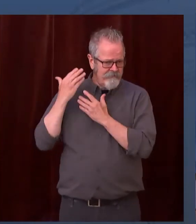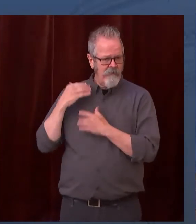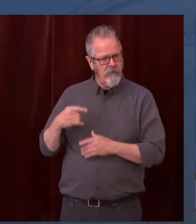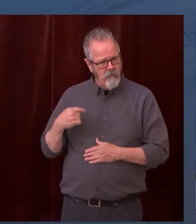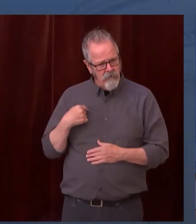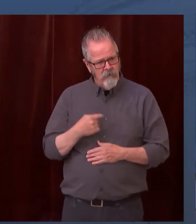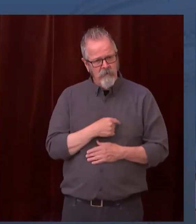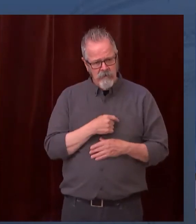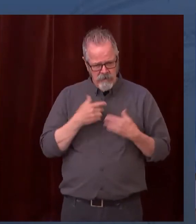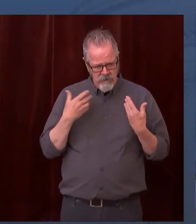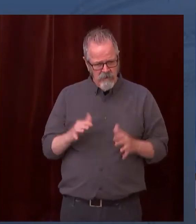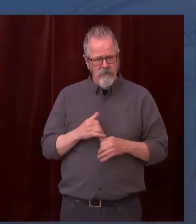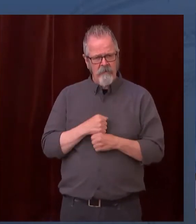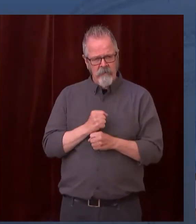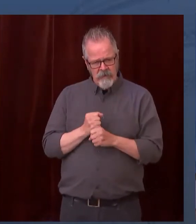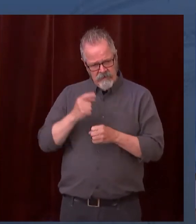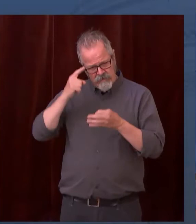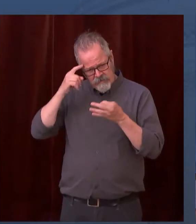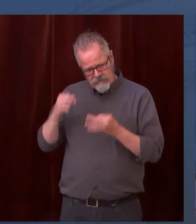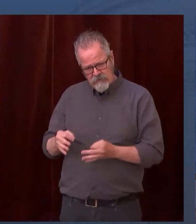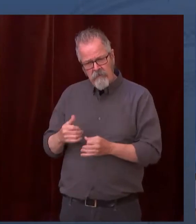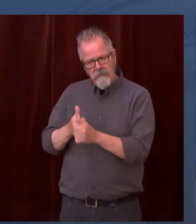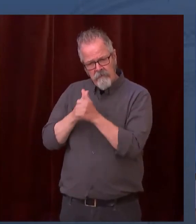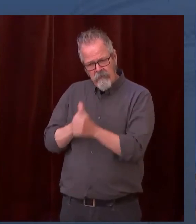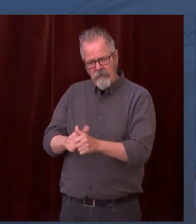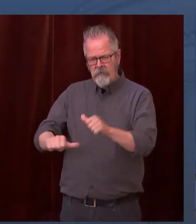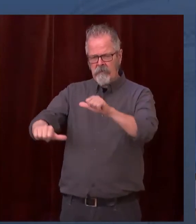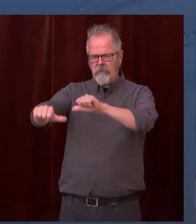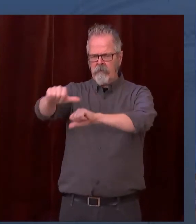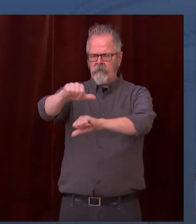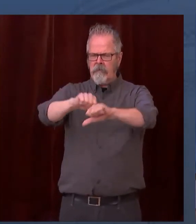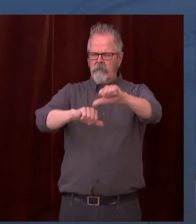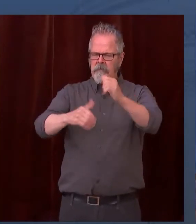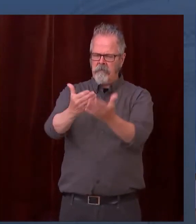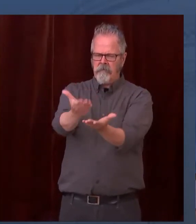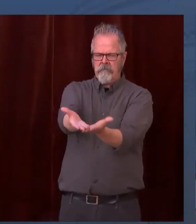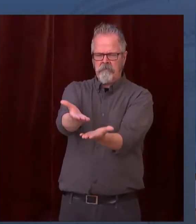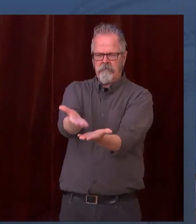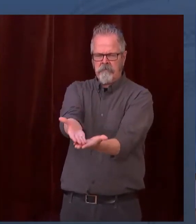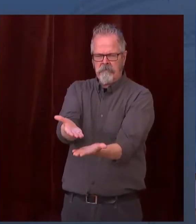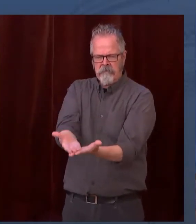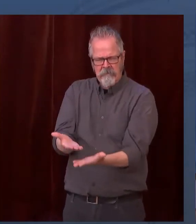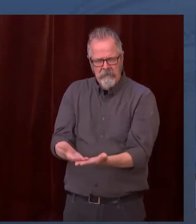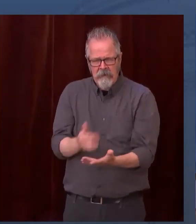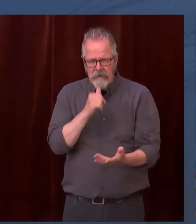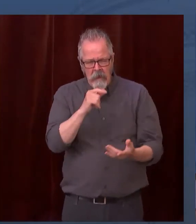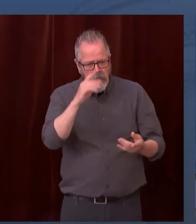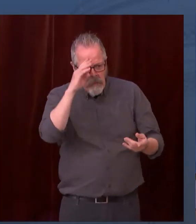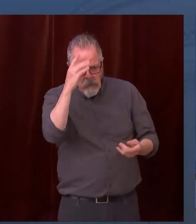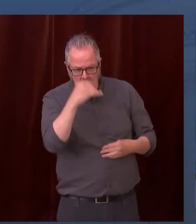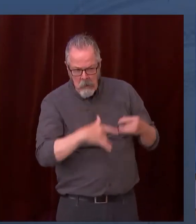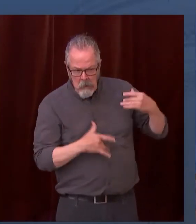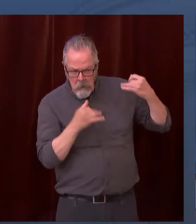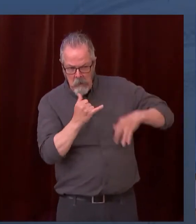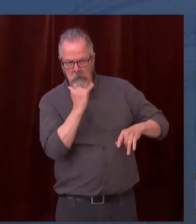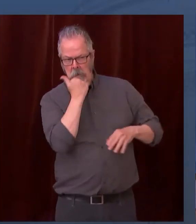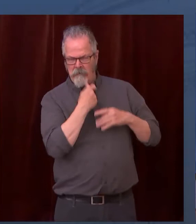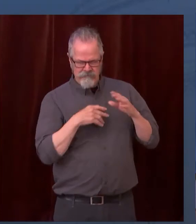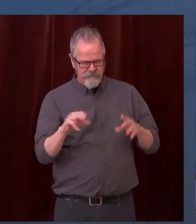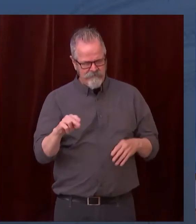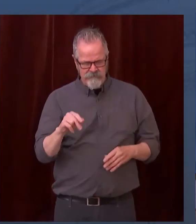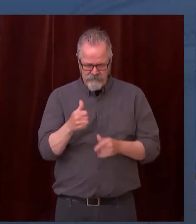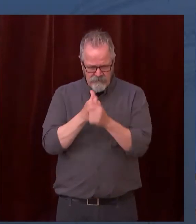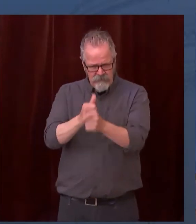success bending the curve as much or probably more than any other state in the country, at least as much. So our